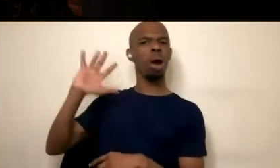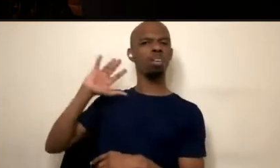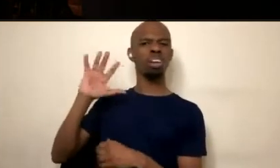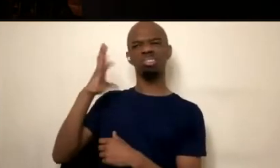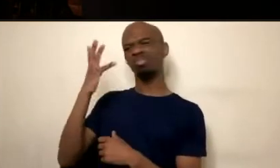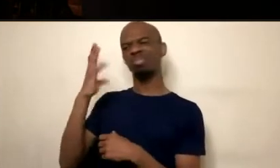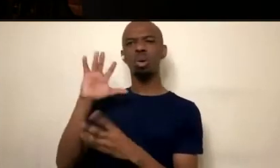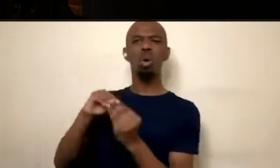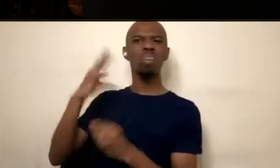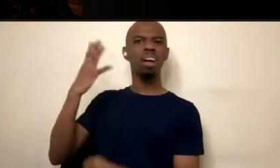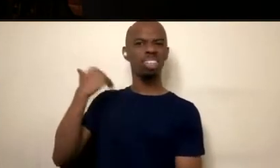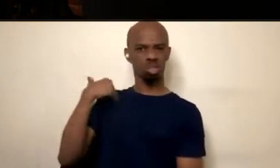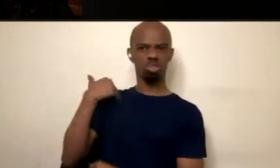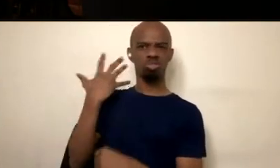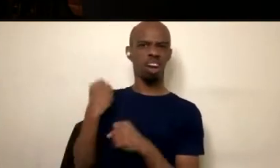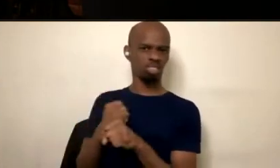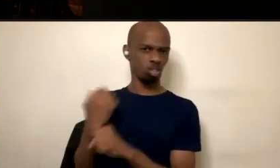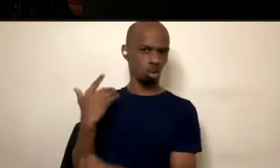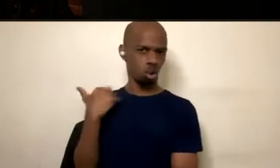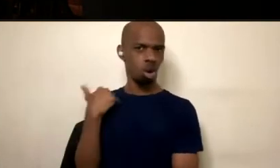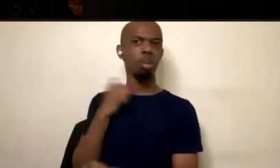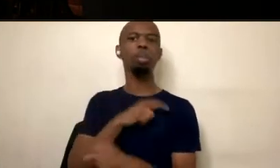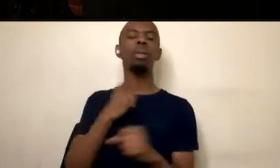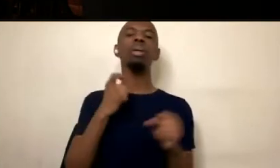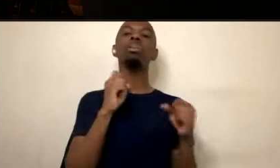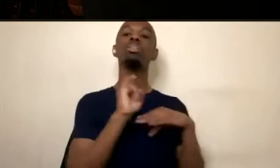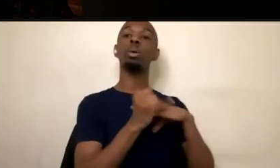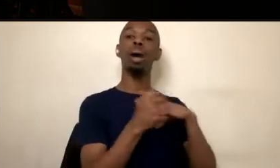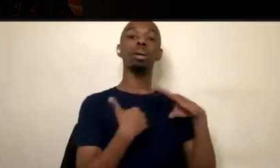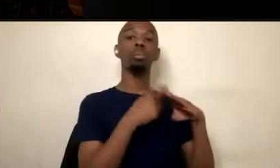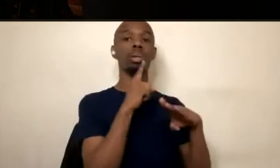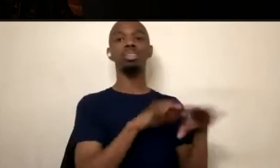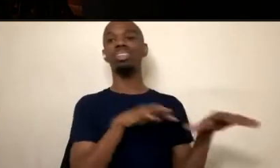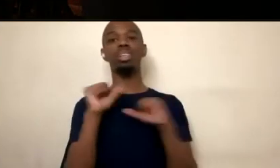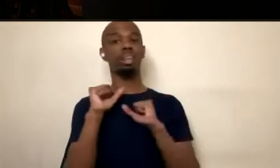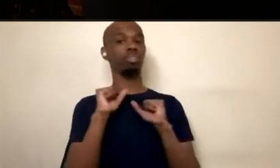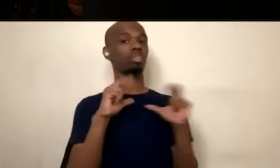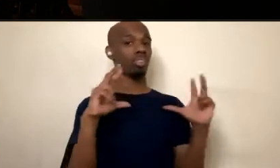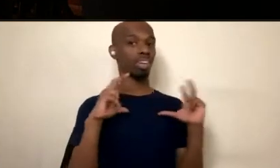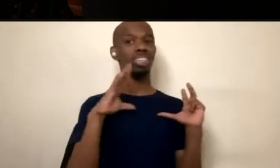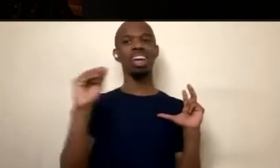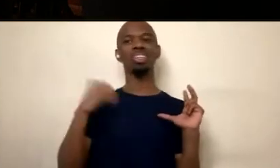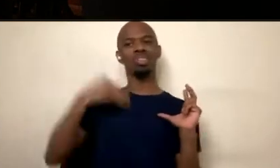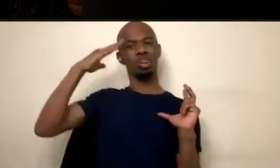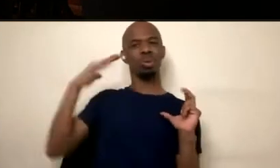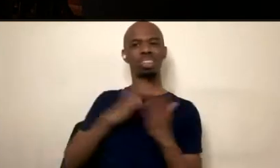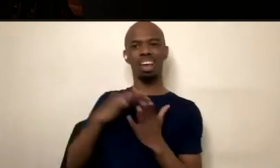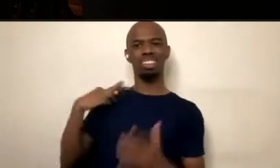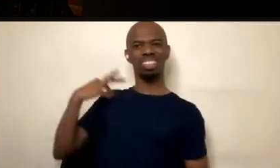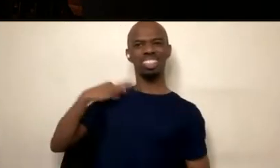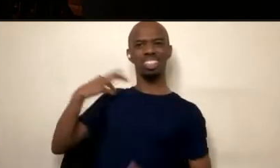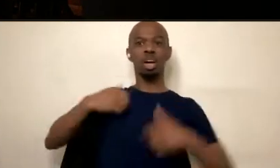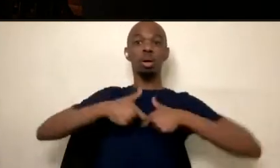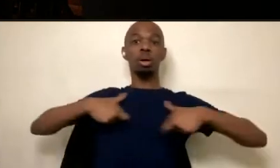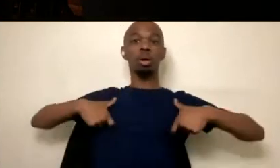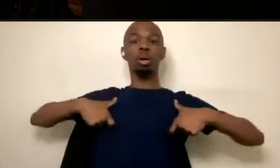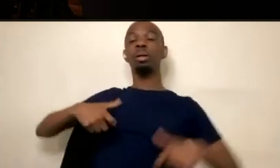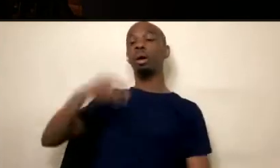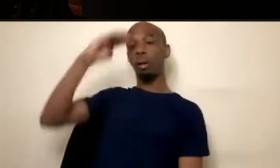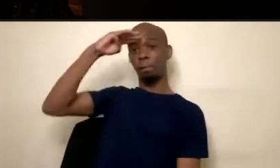from vacation, and I'm wearing the Black Woman is God T-shirt, right? In the customs,